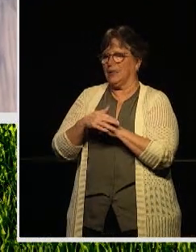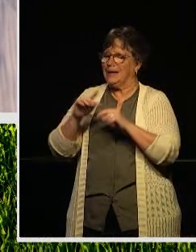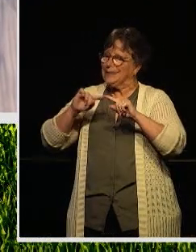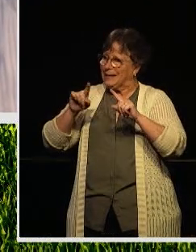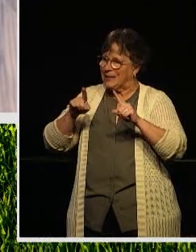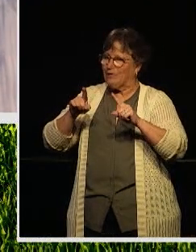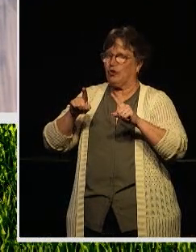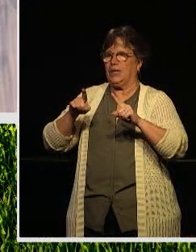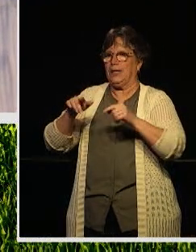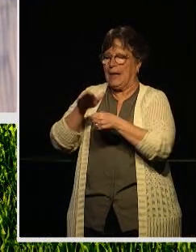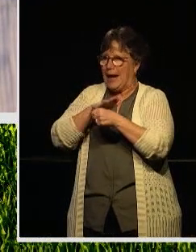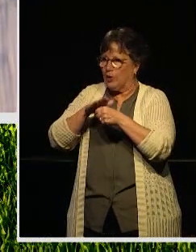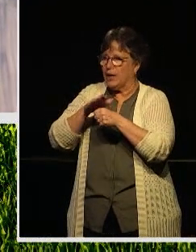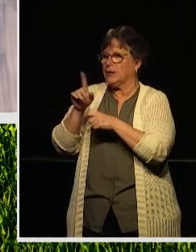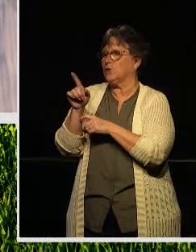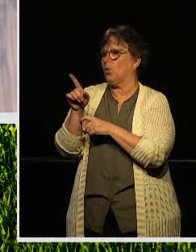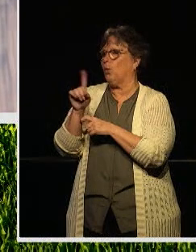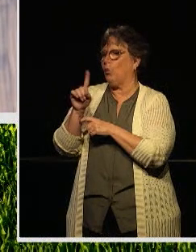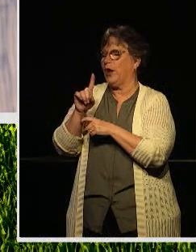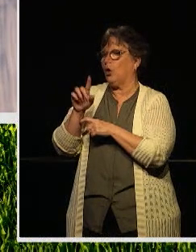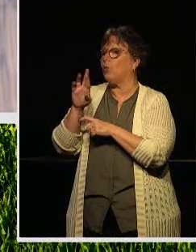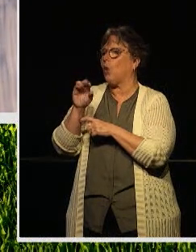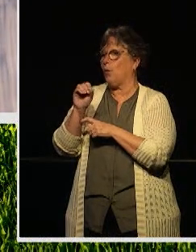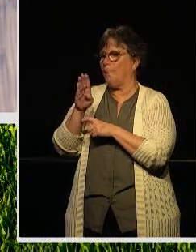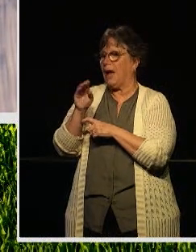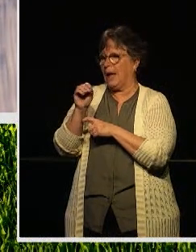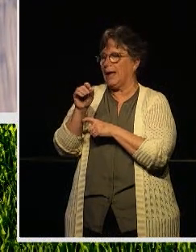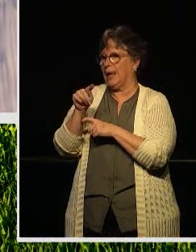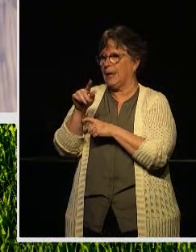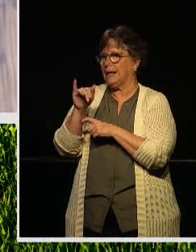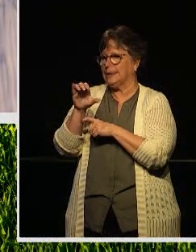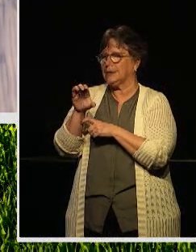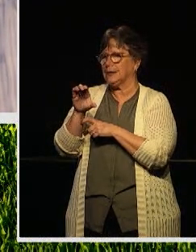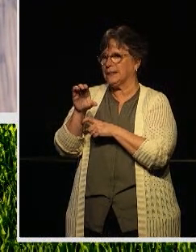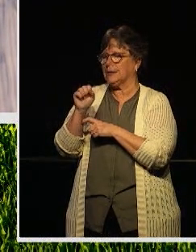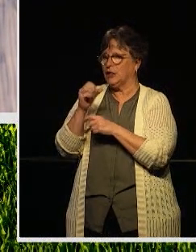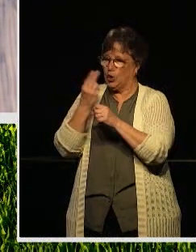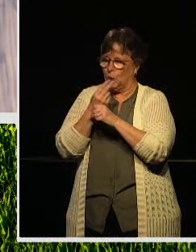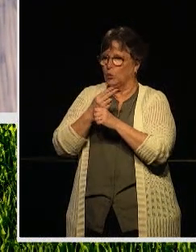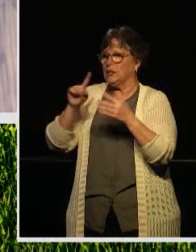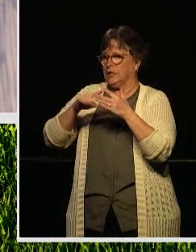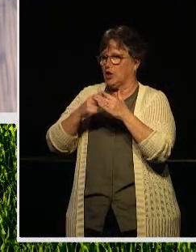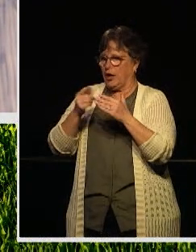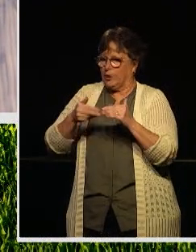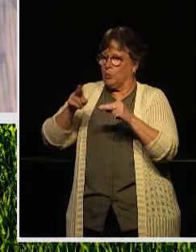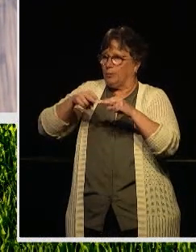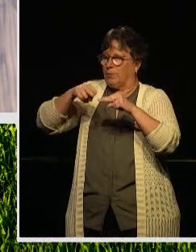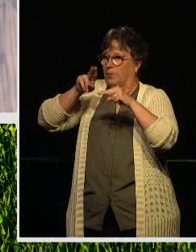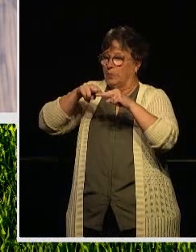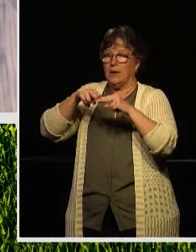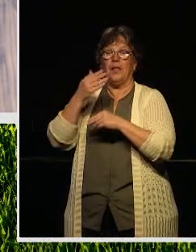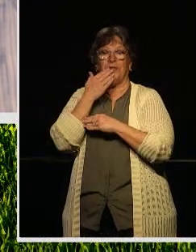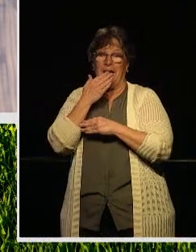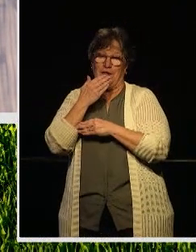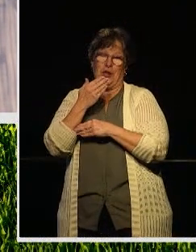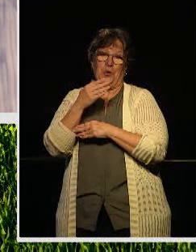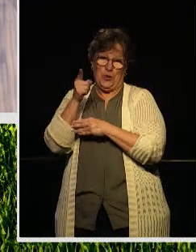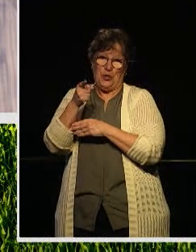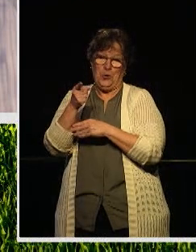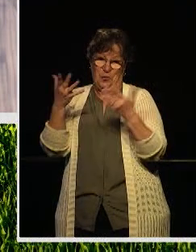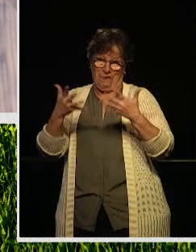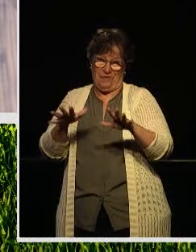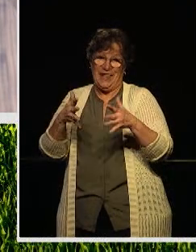spaces where robotics is starting to make headway. Great, thank you so much. You guys actually covered the second part of that